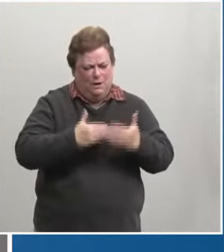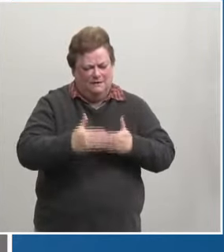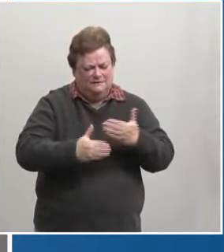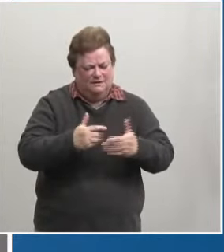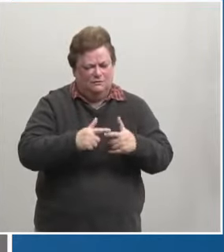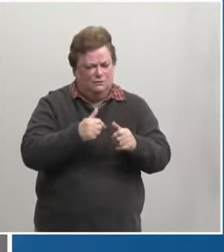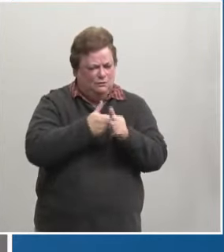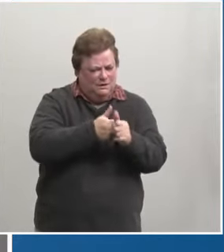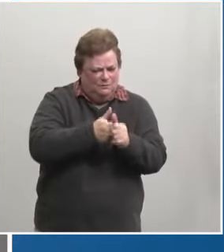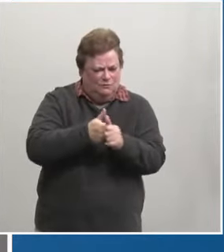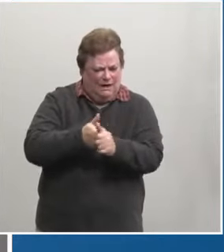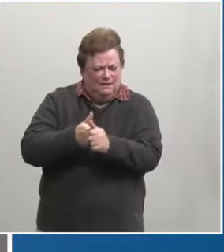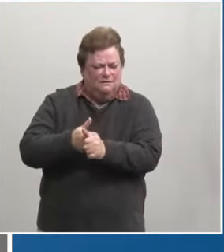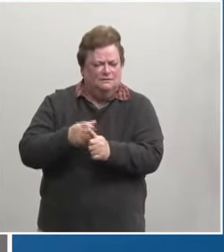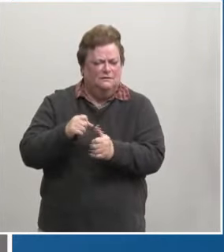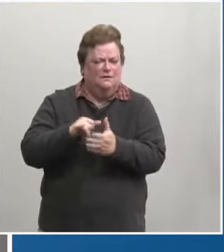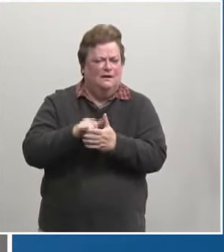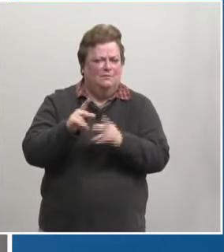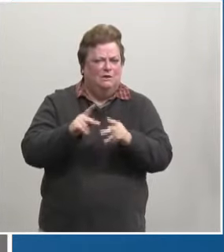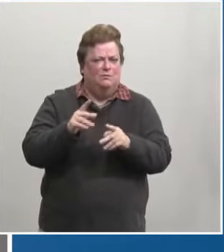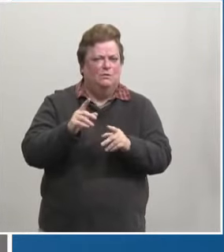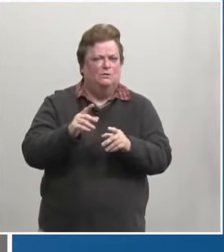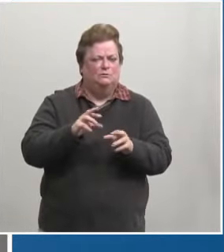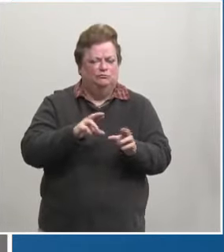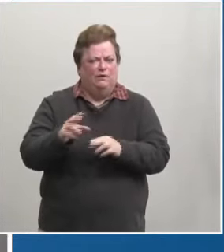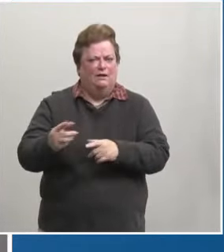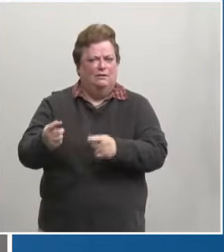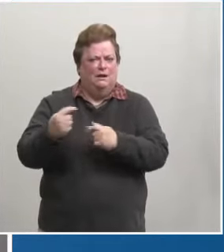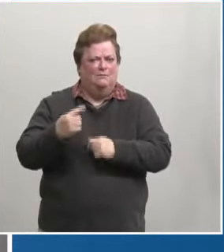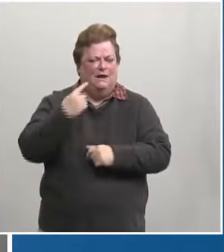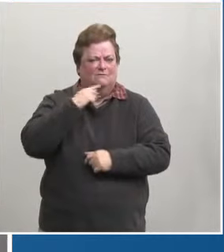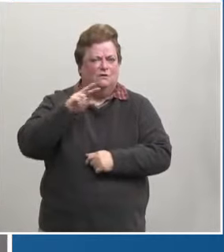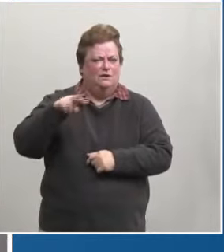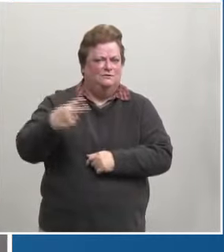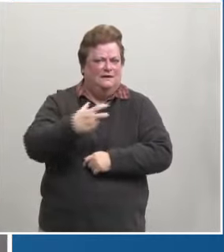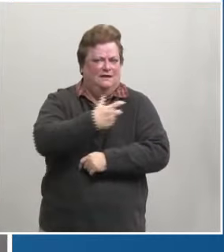so people can come back in and get the second dose when it's due.